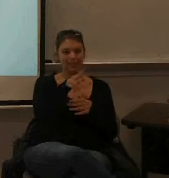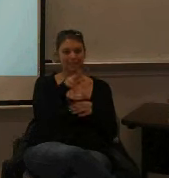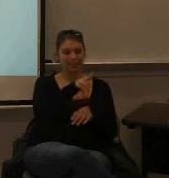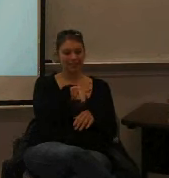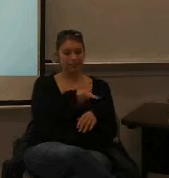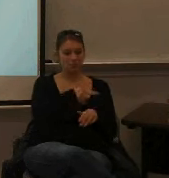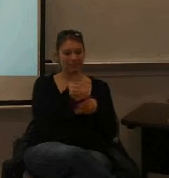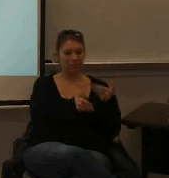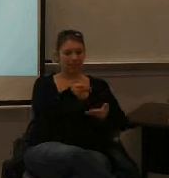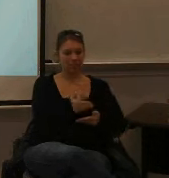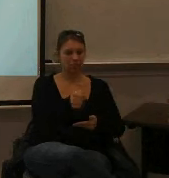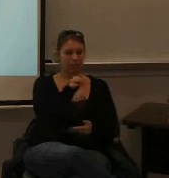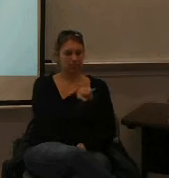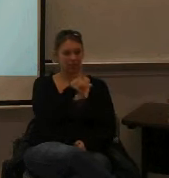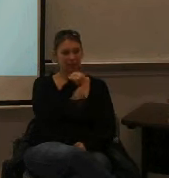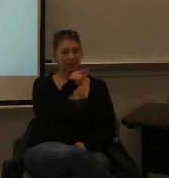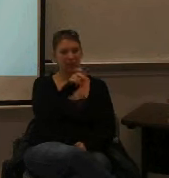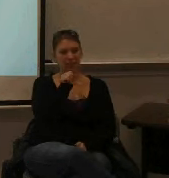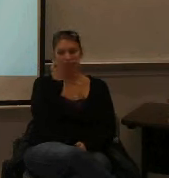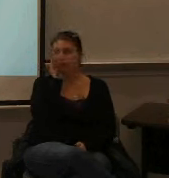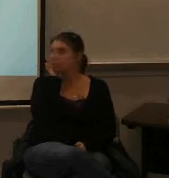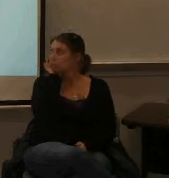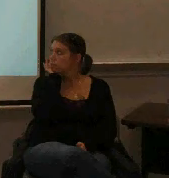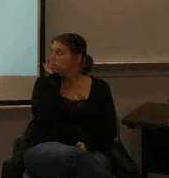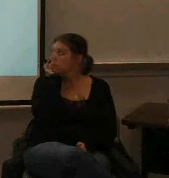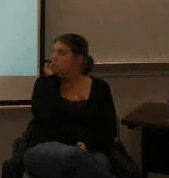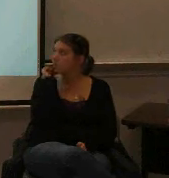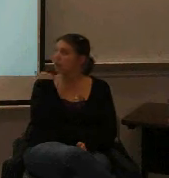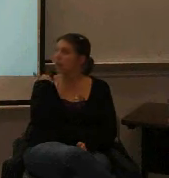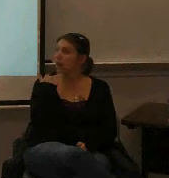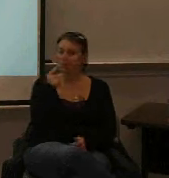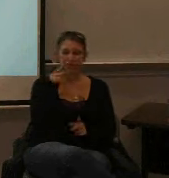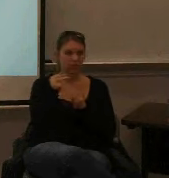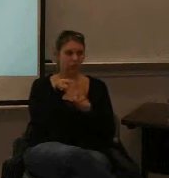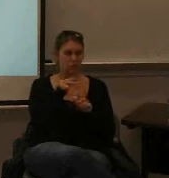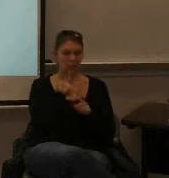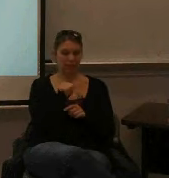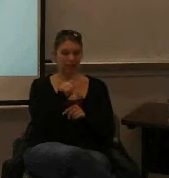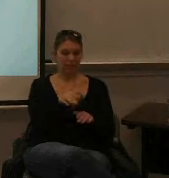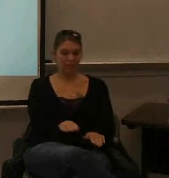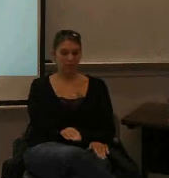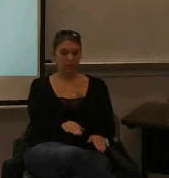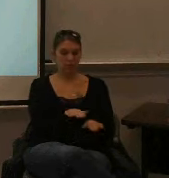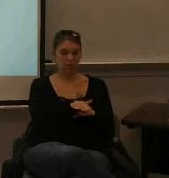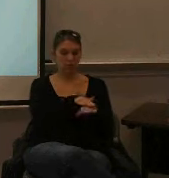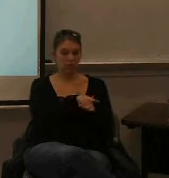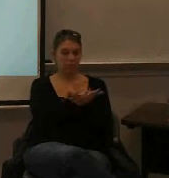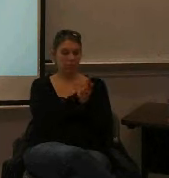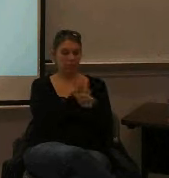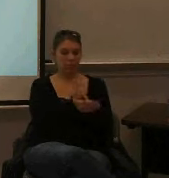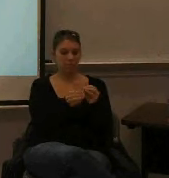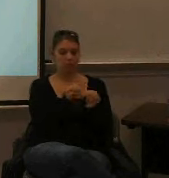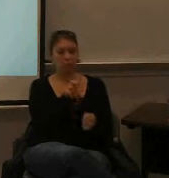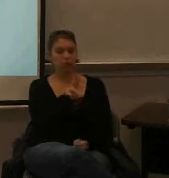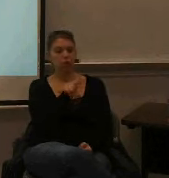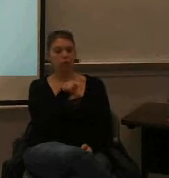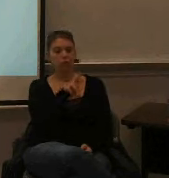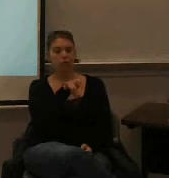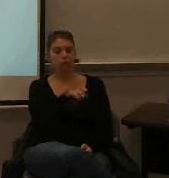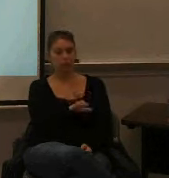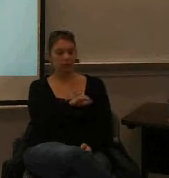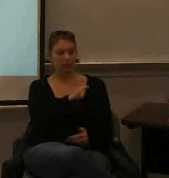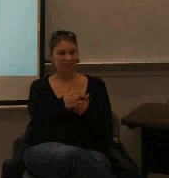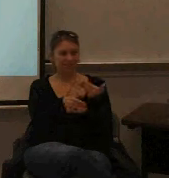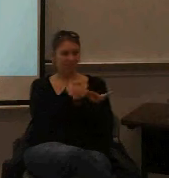of lakes. And there's this classic view that lakes fill slowly and become more eutrophic